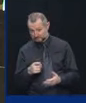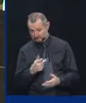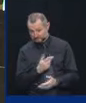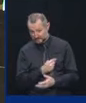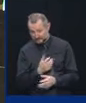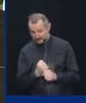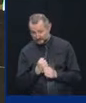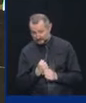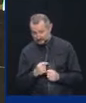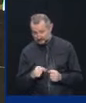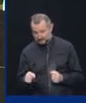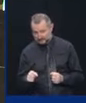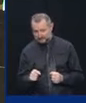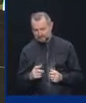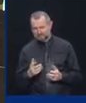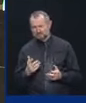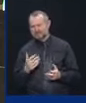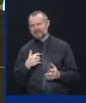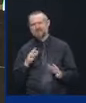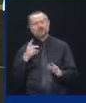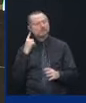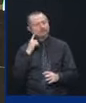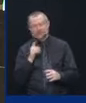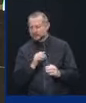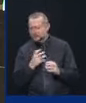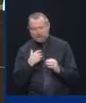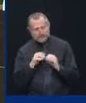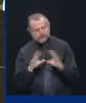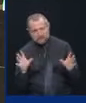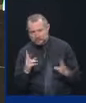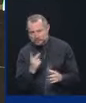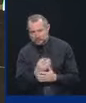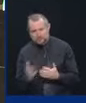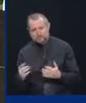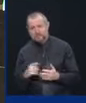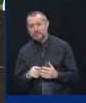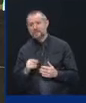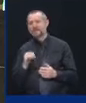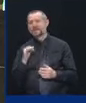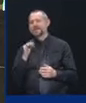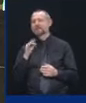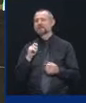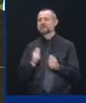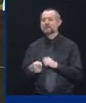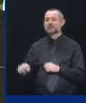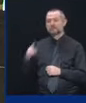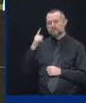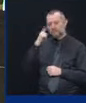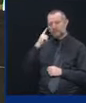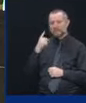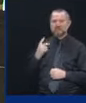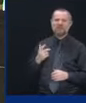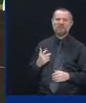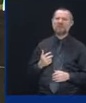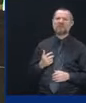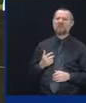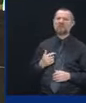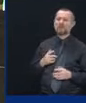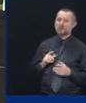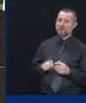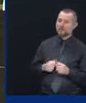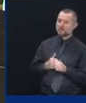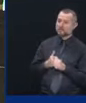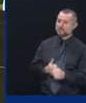But a point of clarification, could they change their minds? Do they have to go through the state like everyone else when